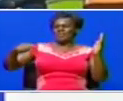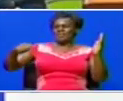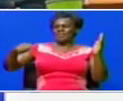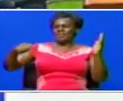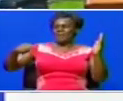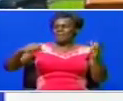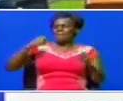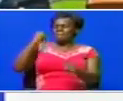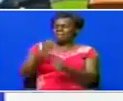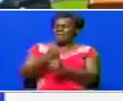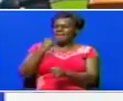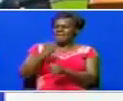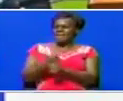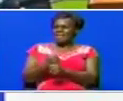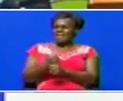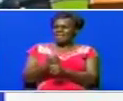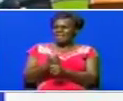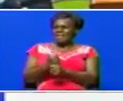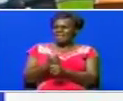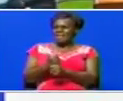of making